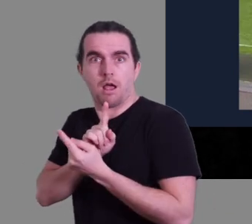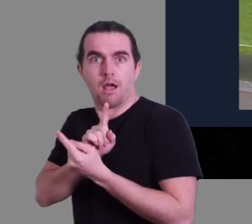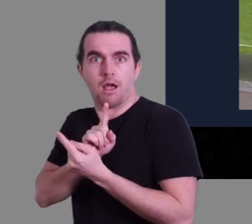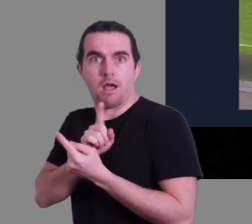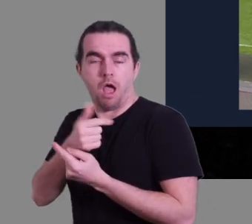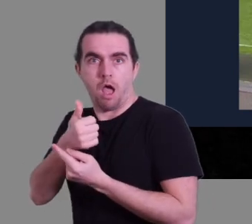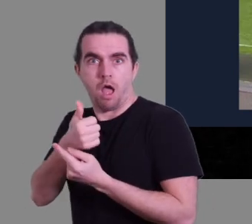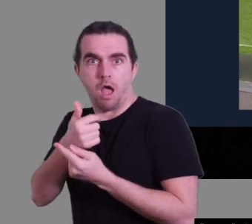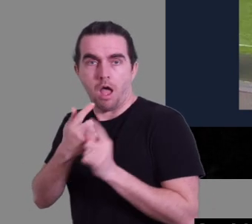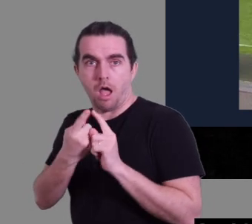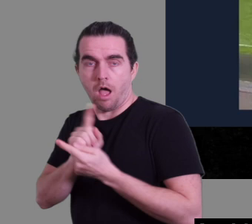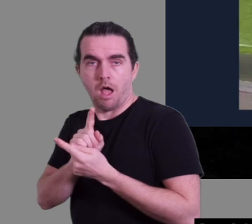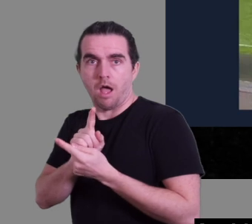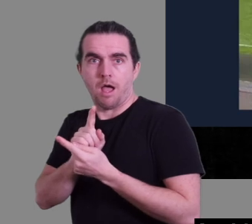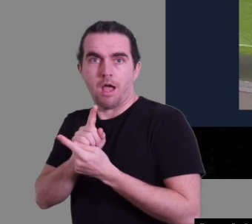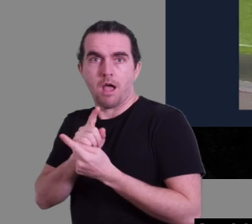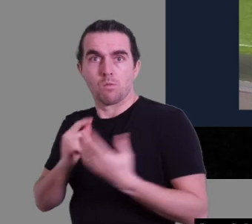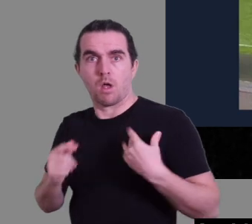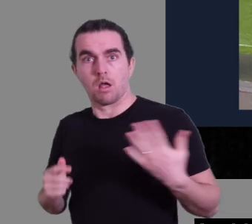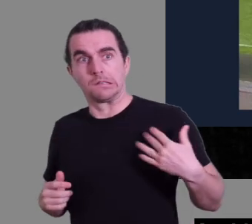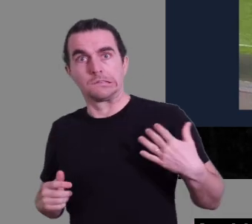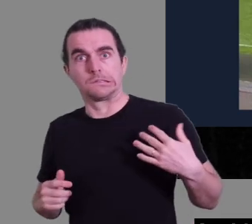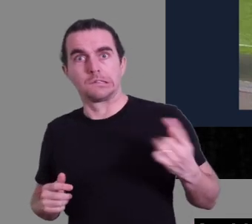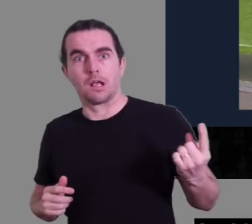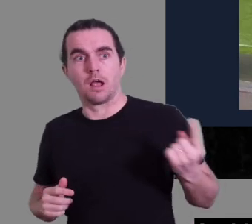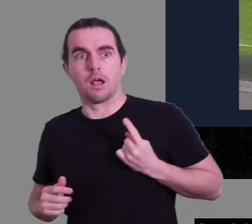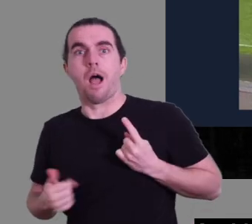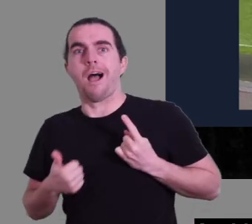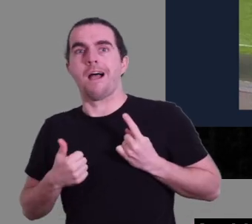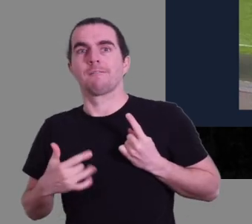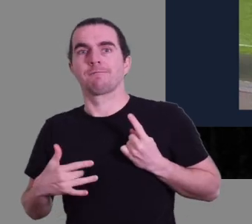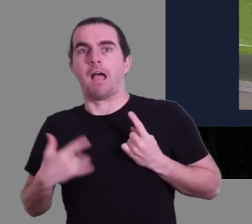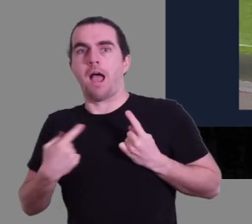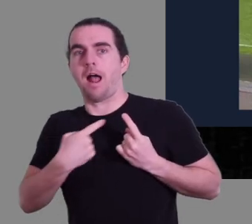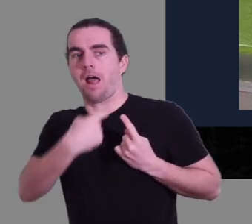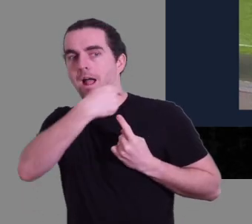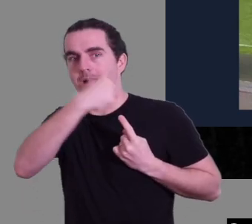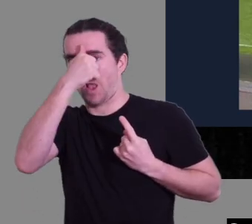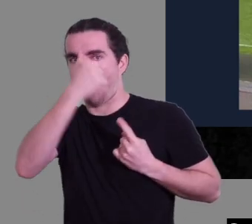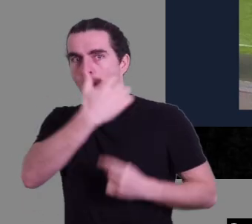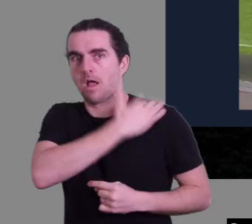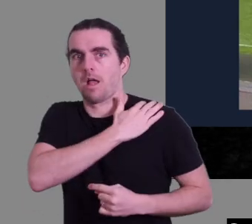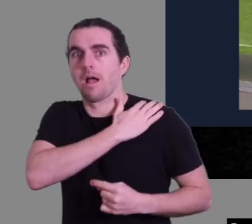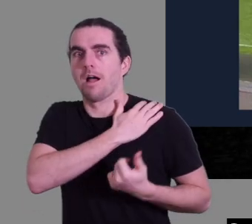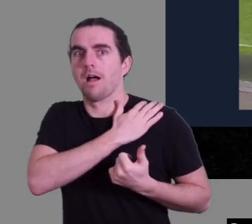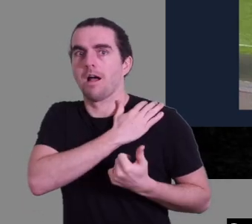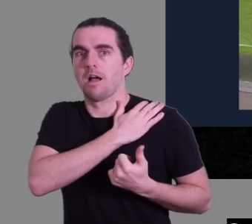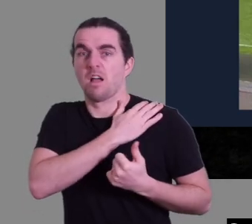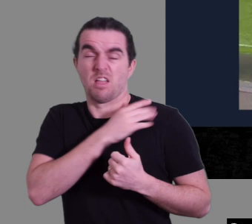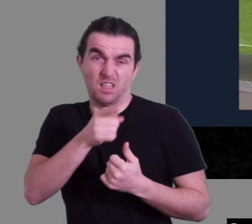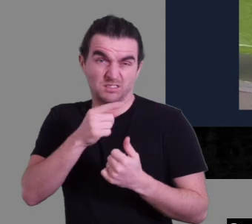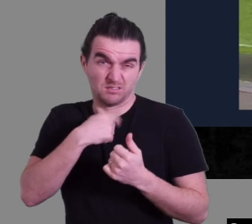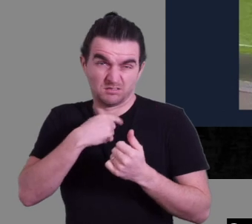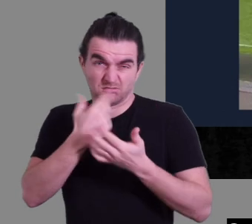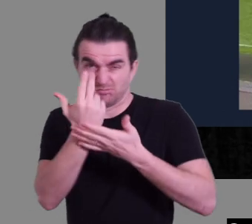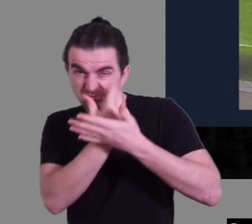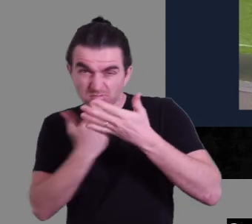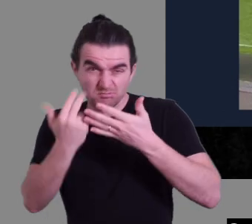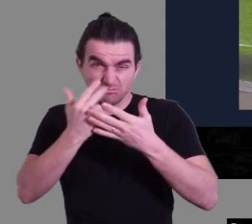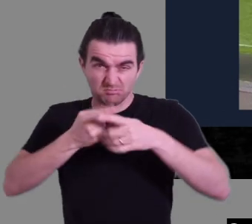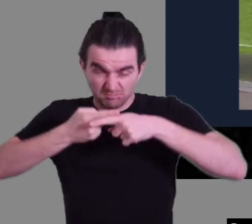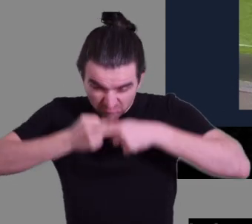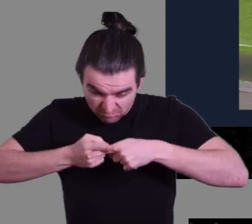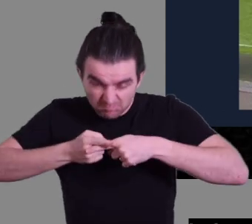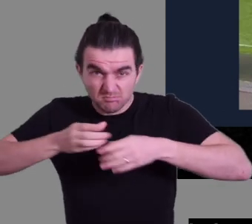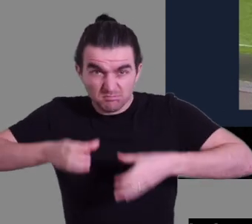Sterling the other way. And he wants him close because he wants to feel him and he wants to go. So in my little diagram there